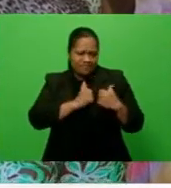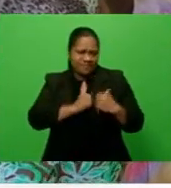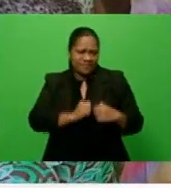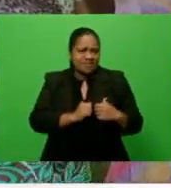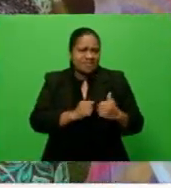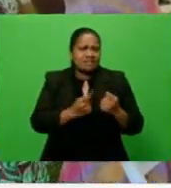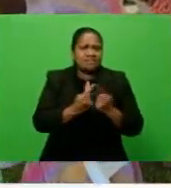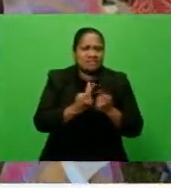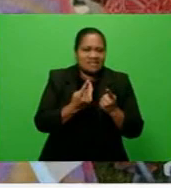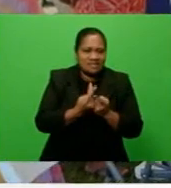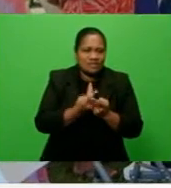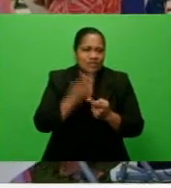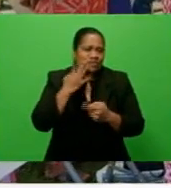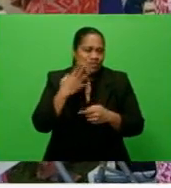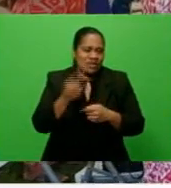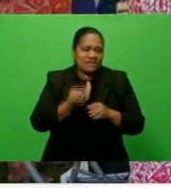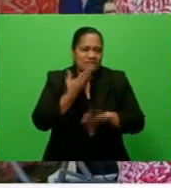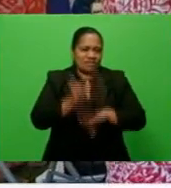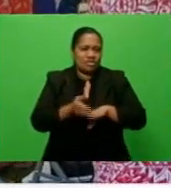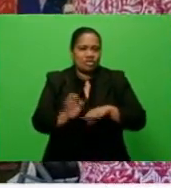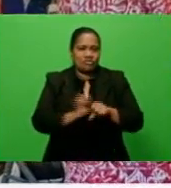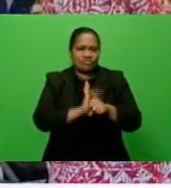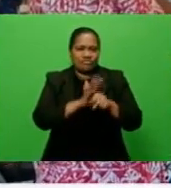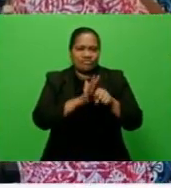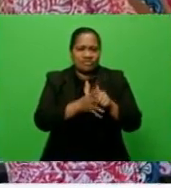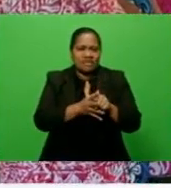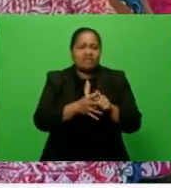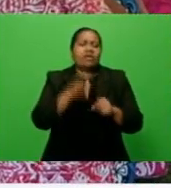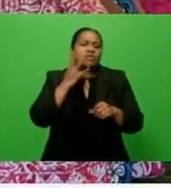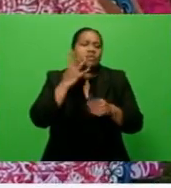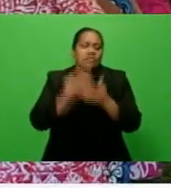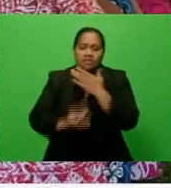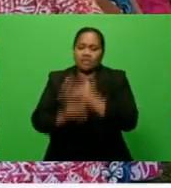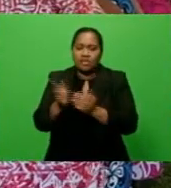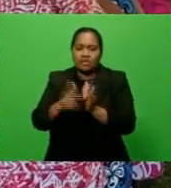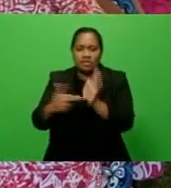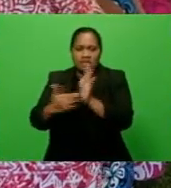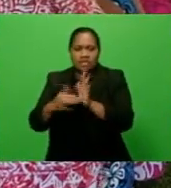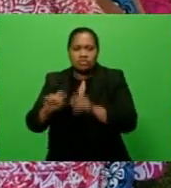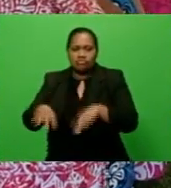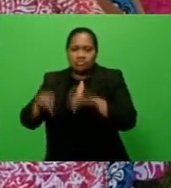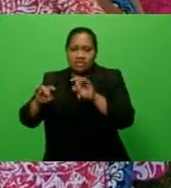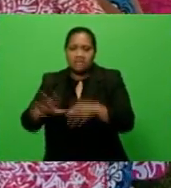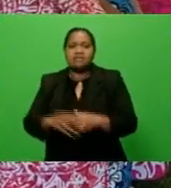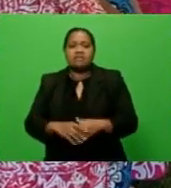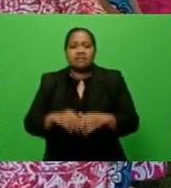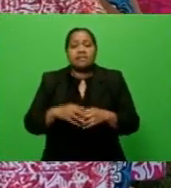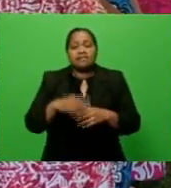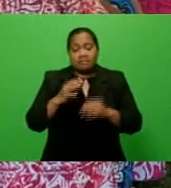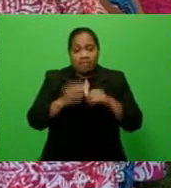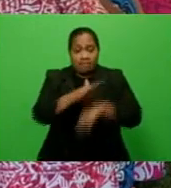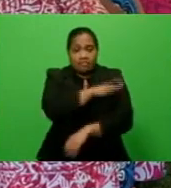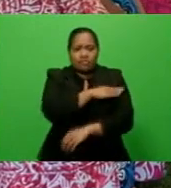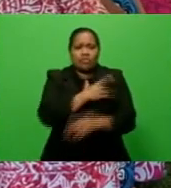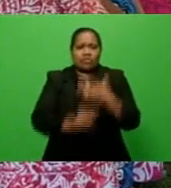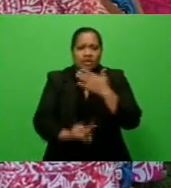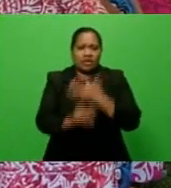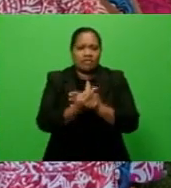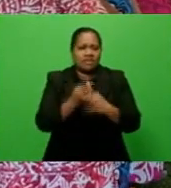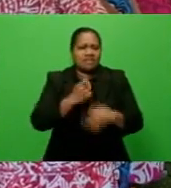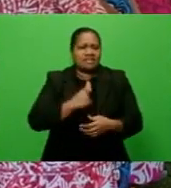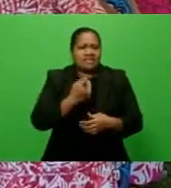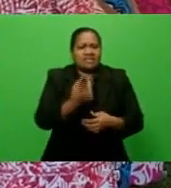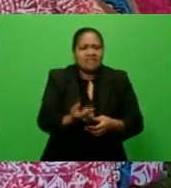cases emerging in New Zealand and Australia. Bainimarama also conveyed our heartfelt praise for the two countries and